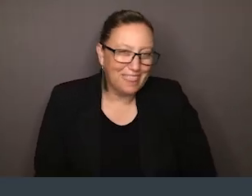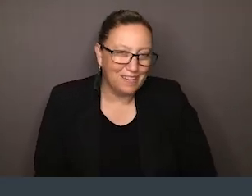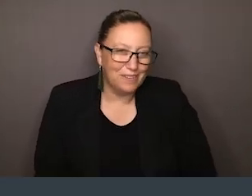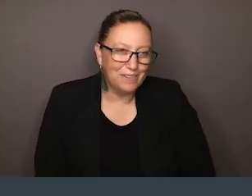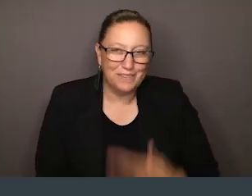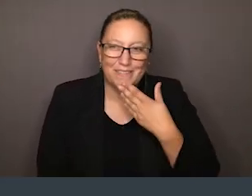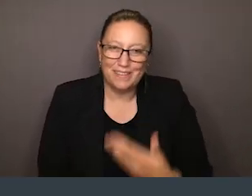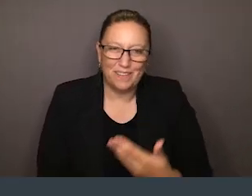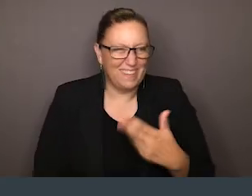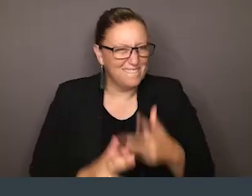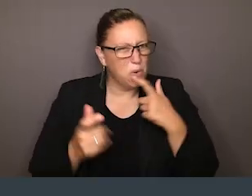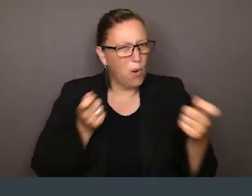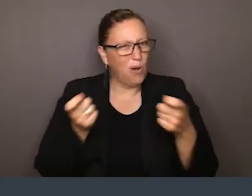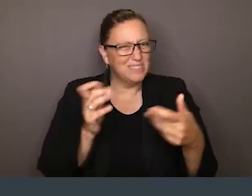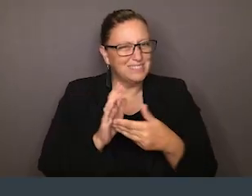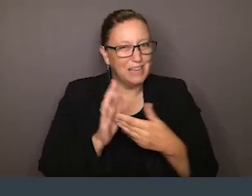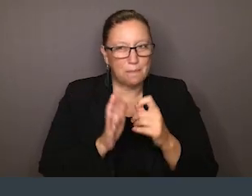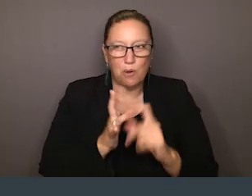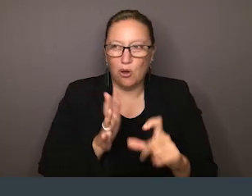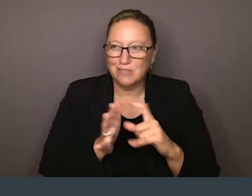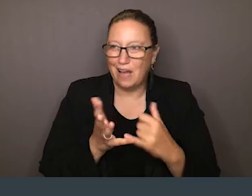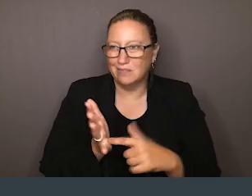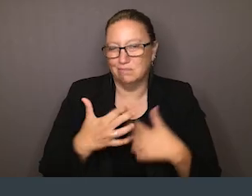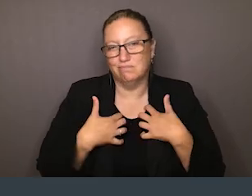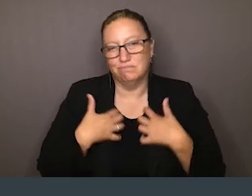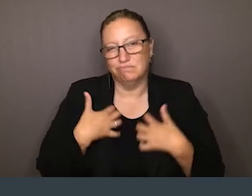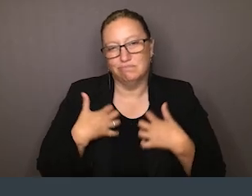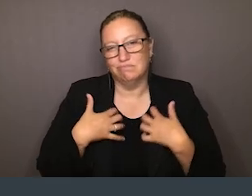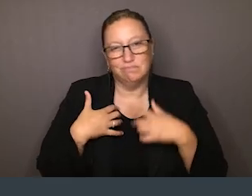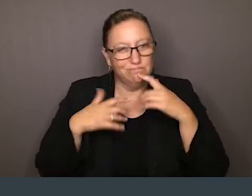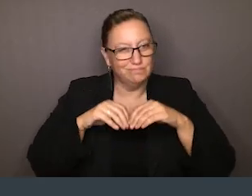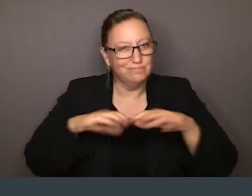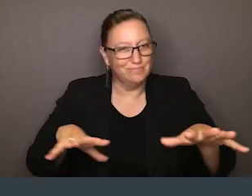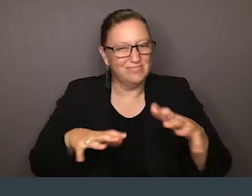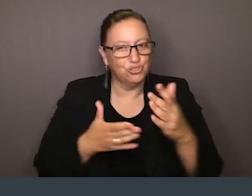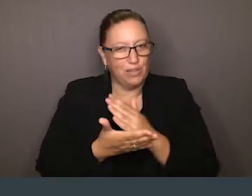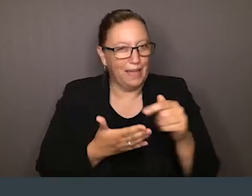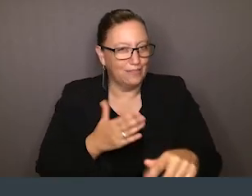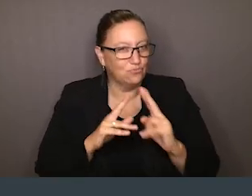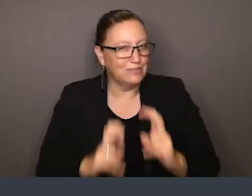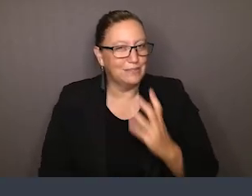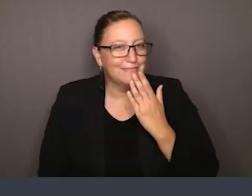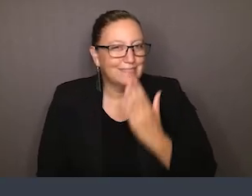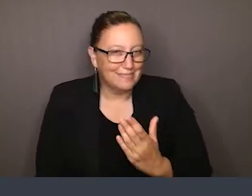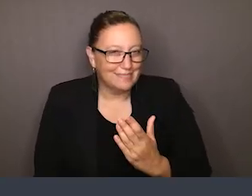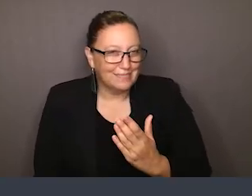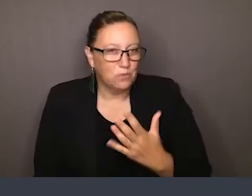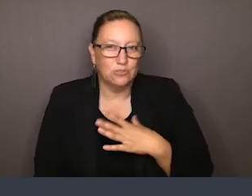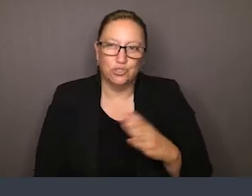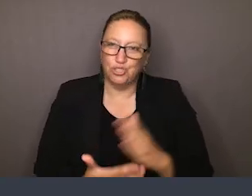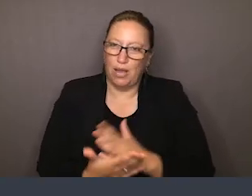you, Katrina. Thanks so much for hosting this podcast today. It's really exciting to share this